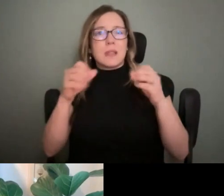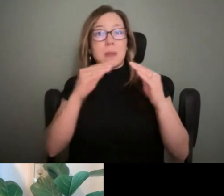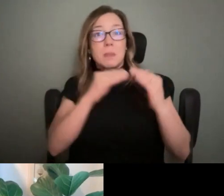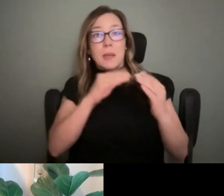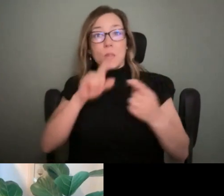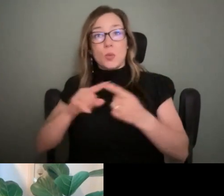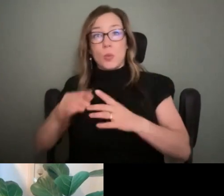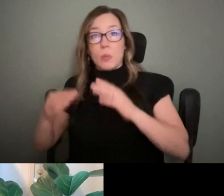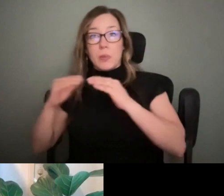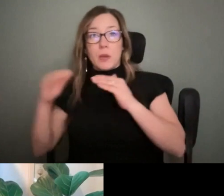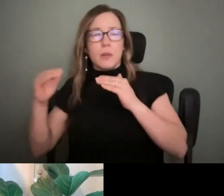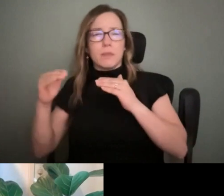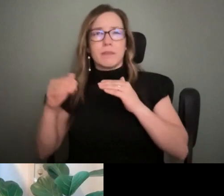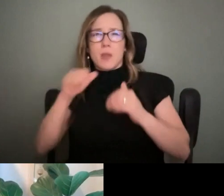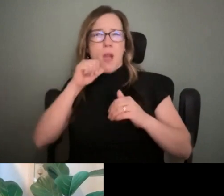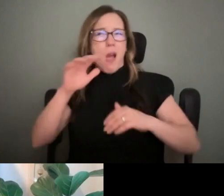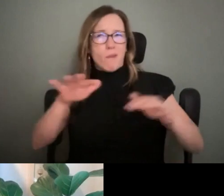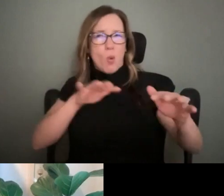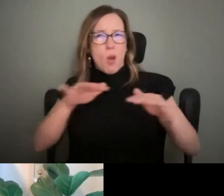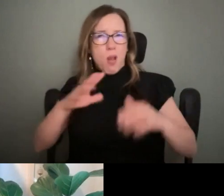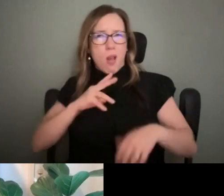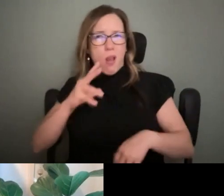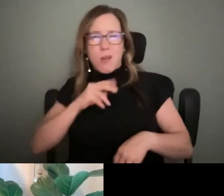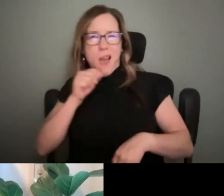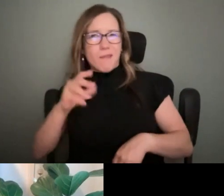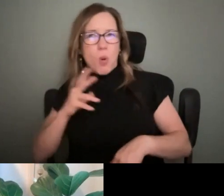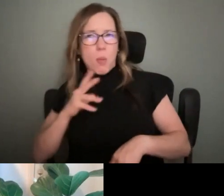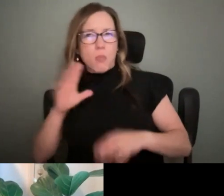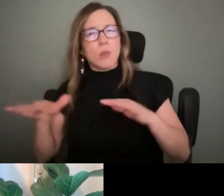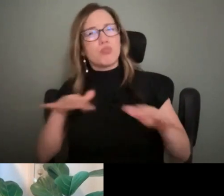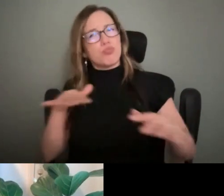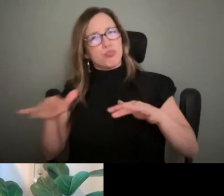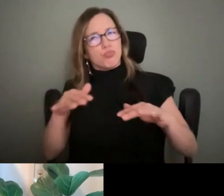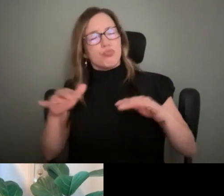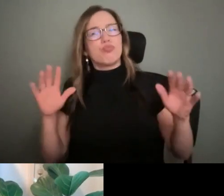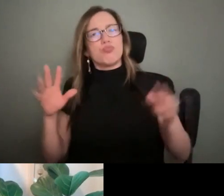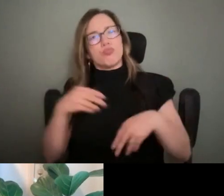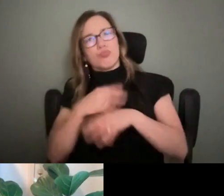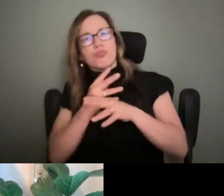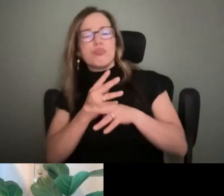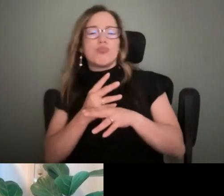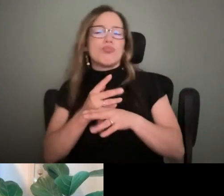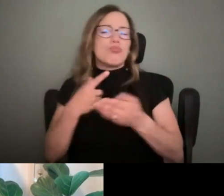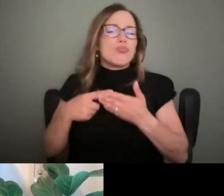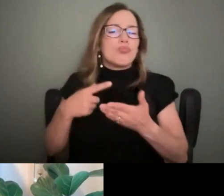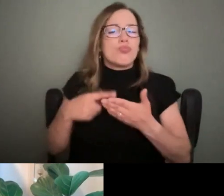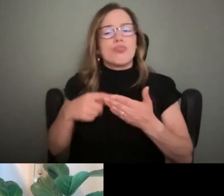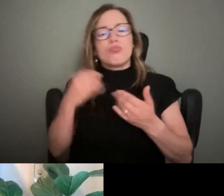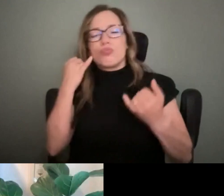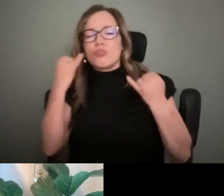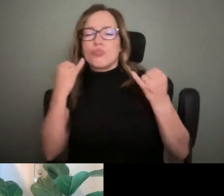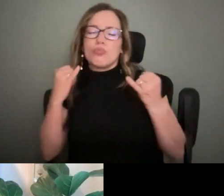spaces over video to come together and discuss ideas, post questions,